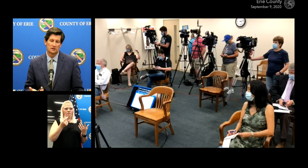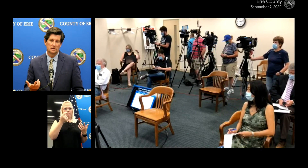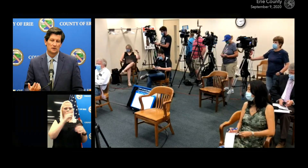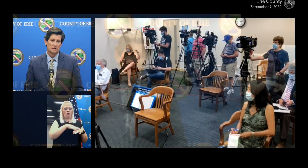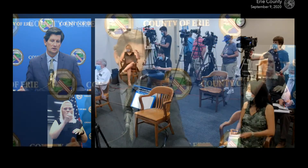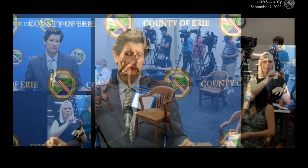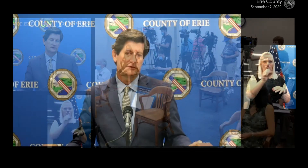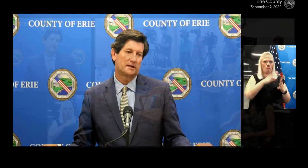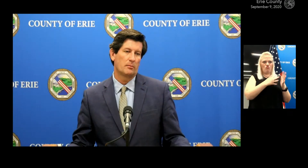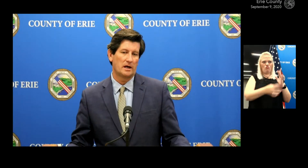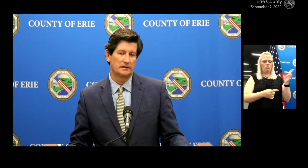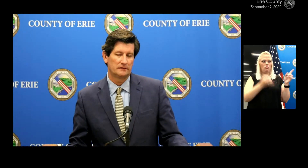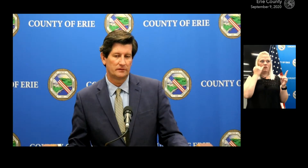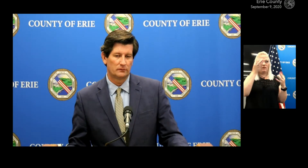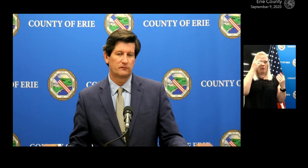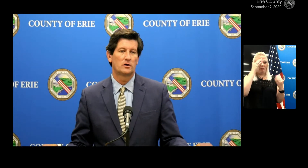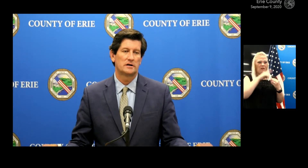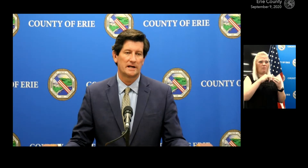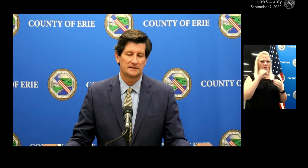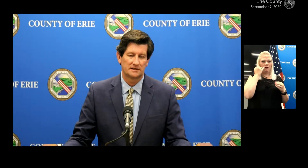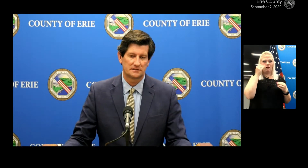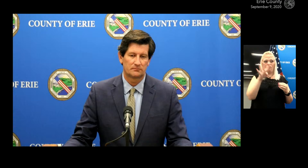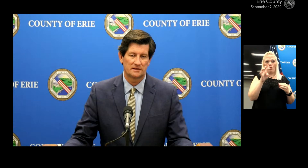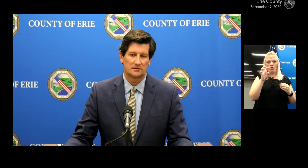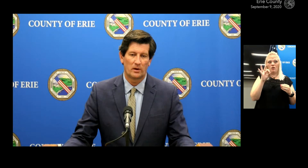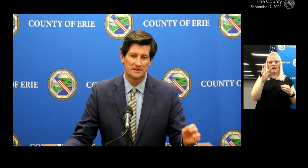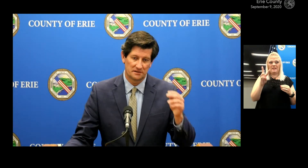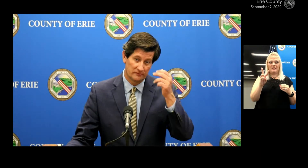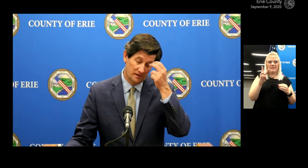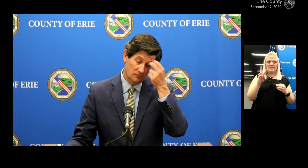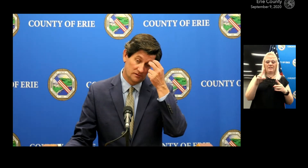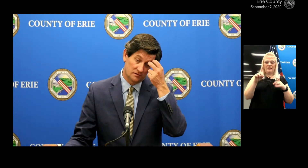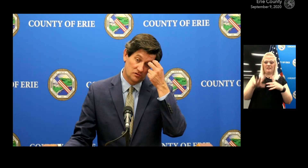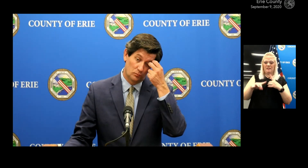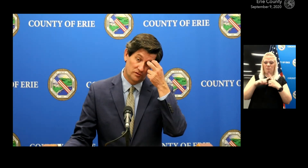but if you think about it, if there were 496 tested